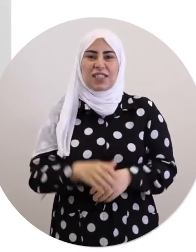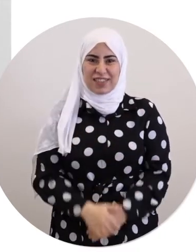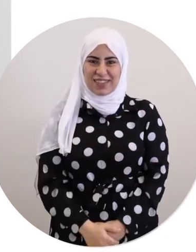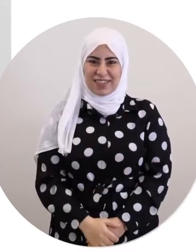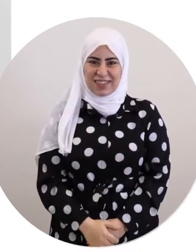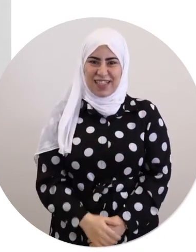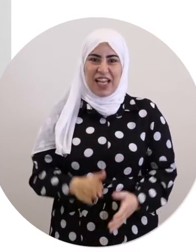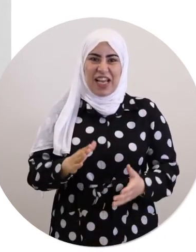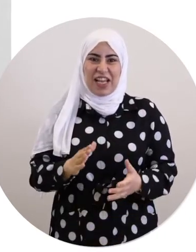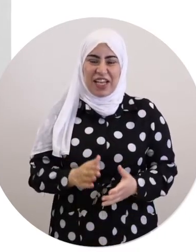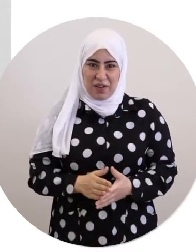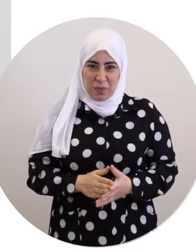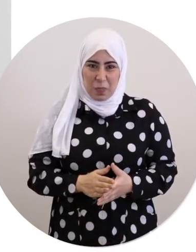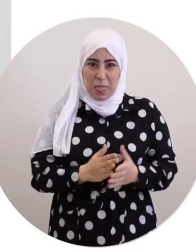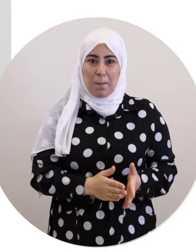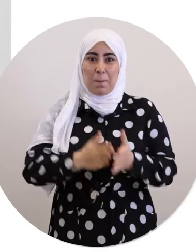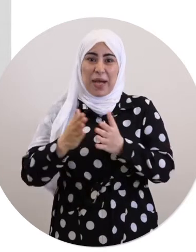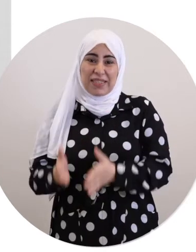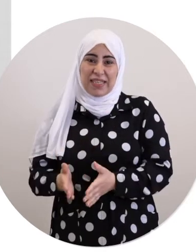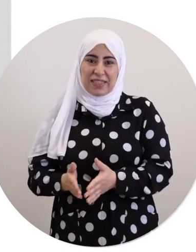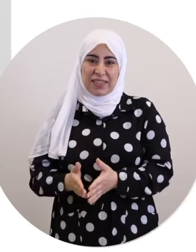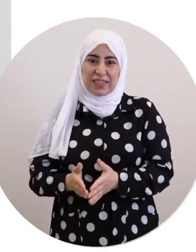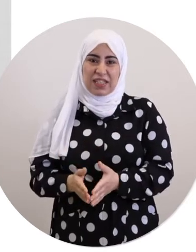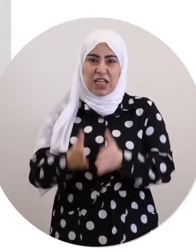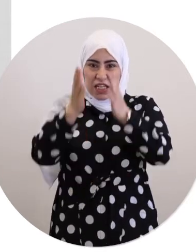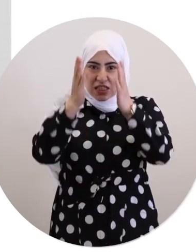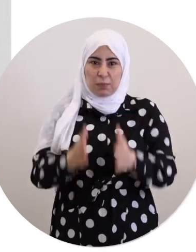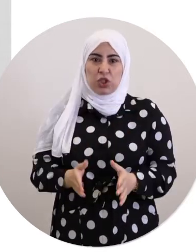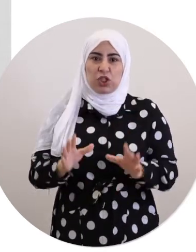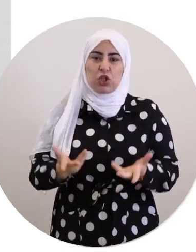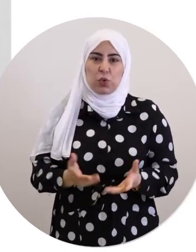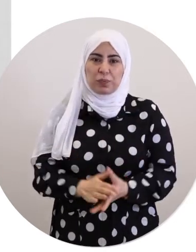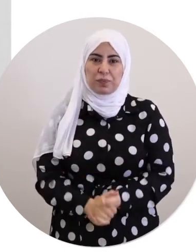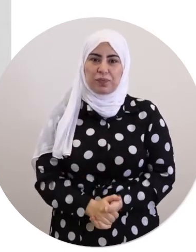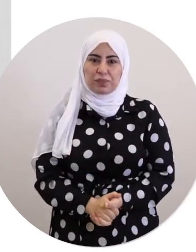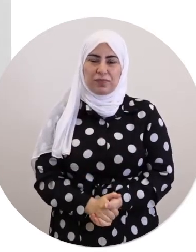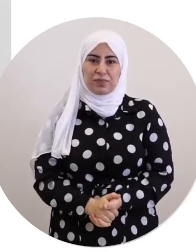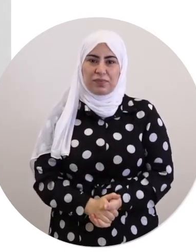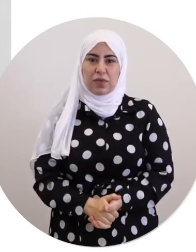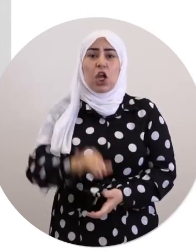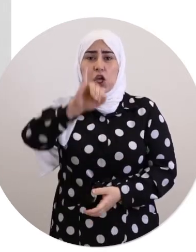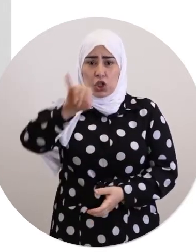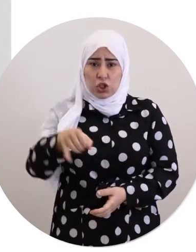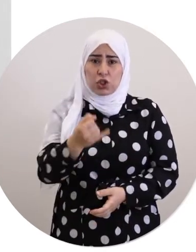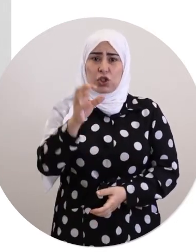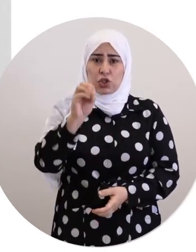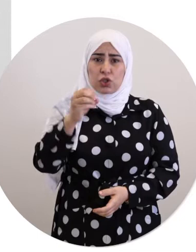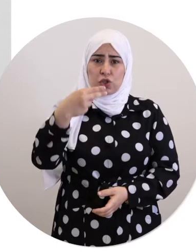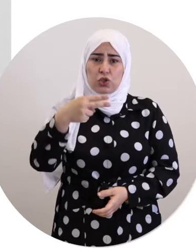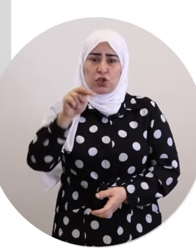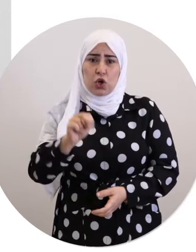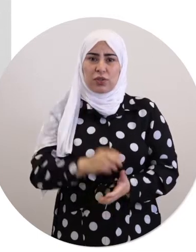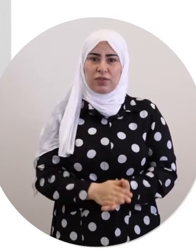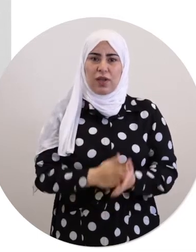have a good story to narrate. And why did we choose have and not has? Why do you think? Yes, you're correct. We use